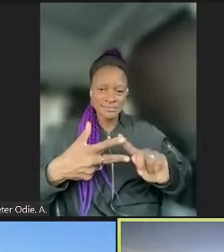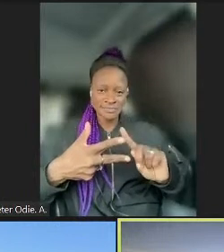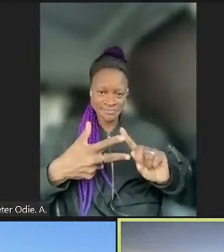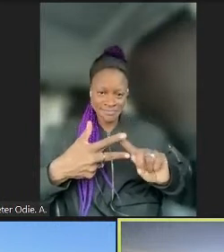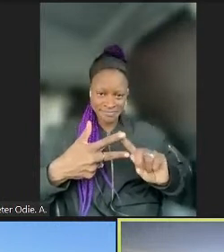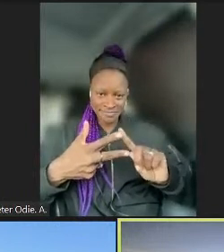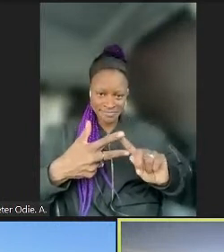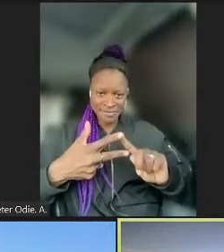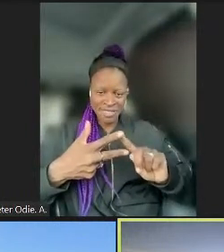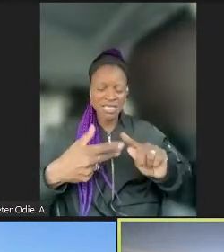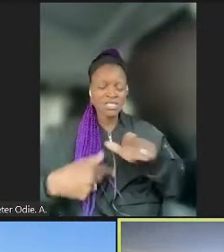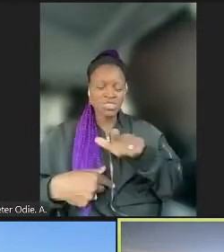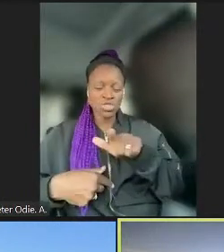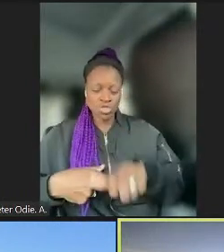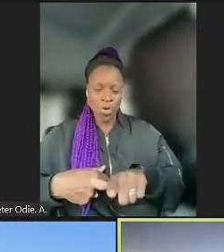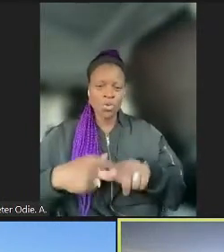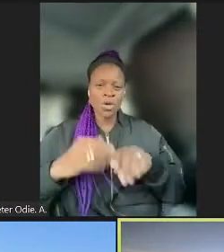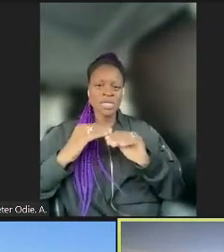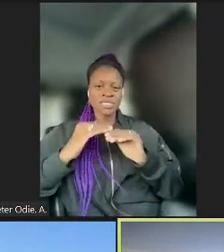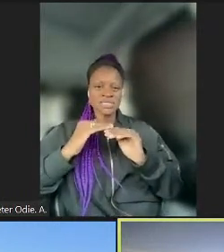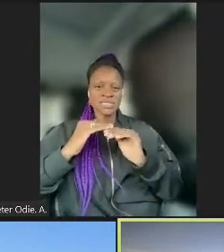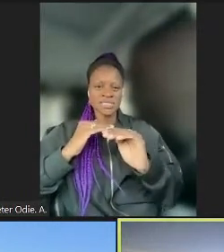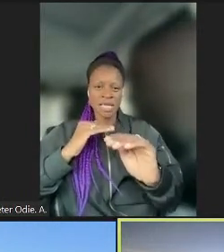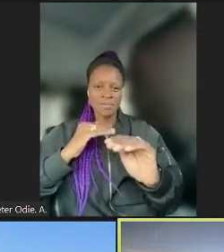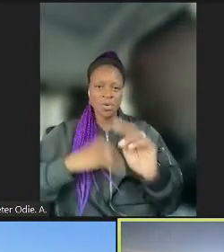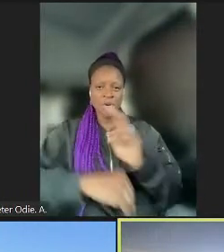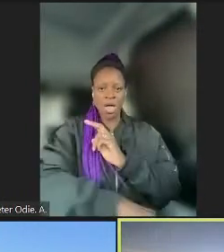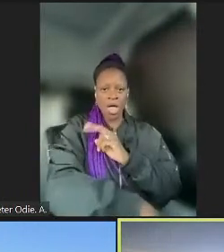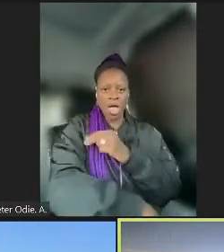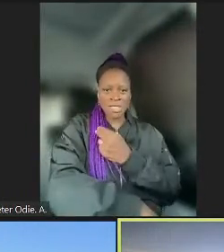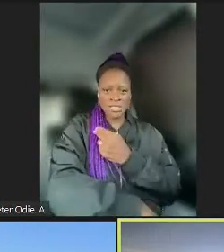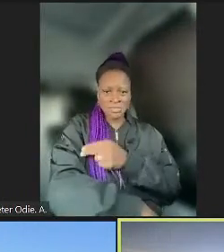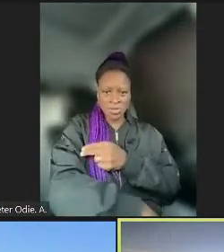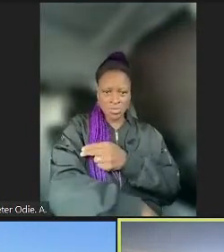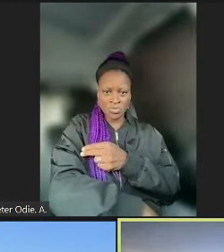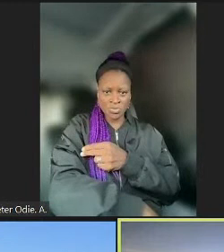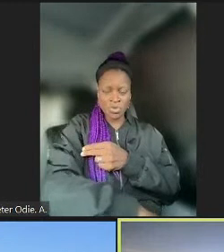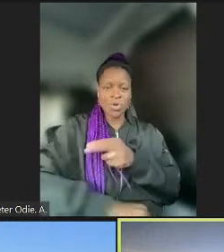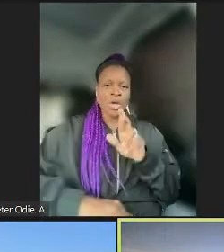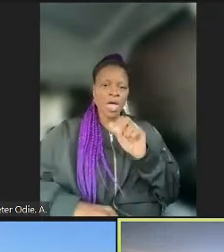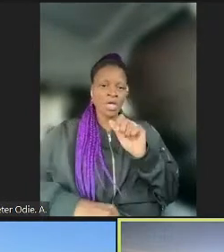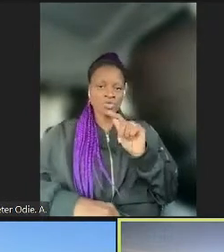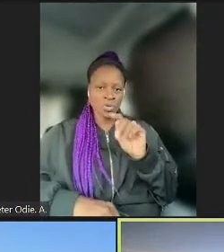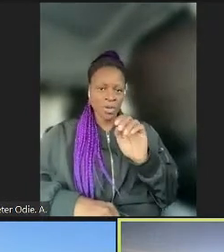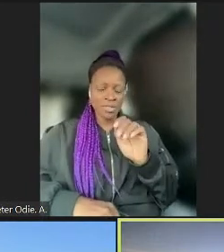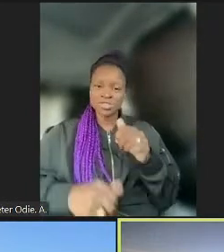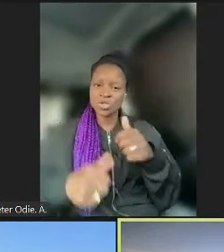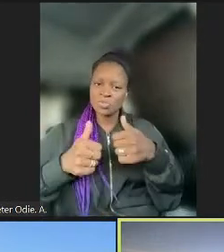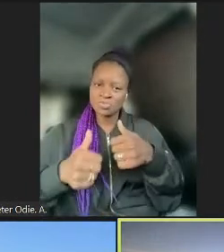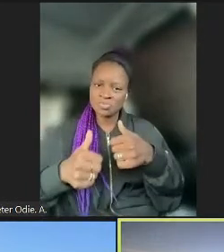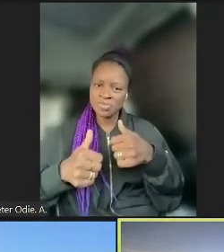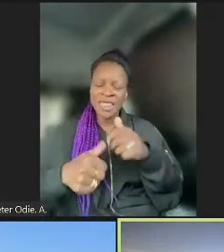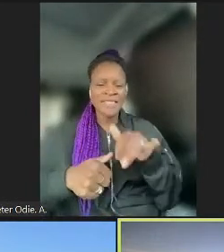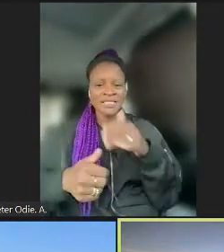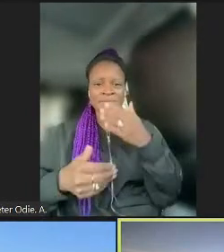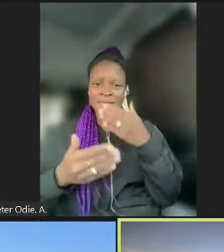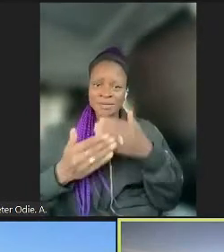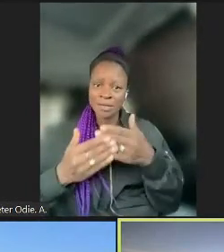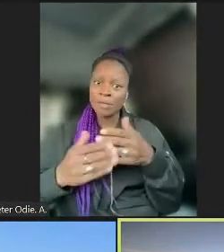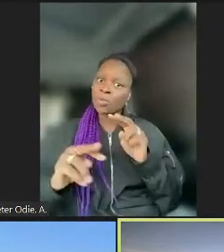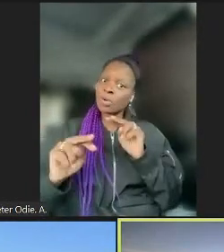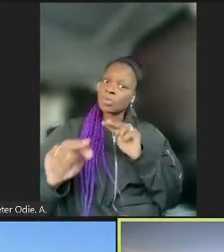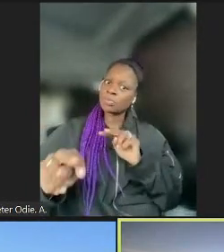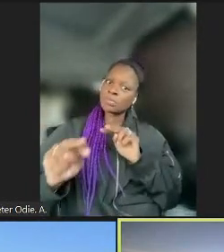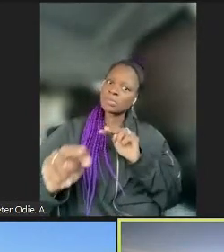low and stable hospitalization rate. And again, we haven't seen a big increase in hospitalizations, but that's something that we're monitoring.